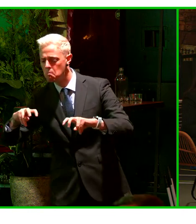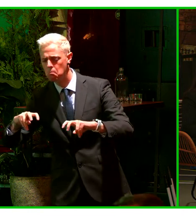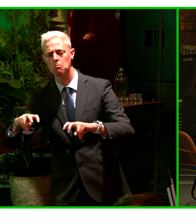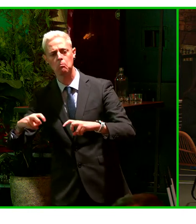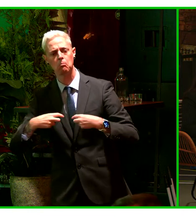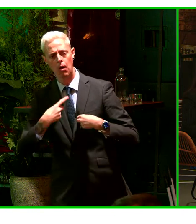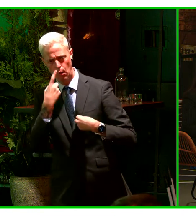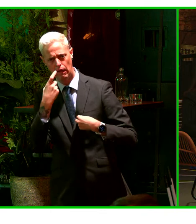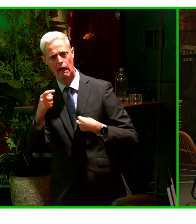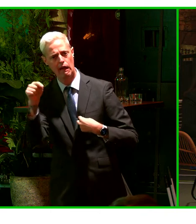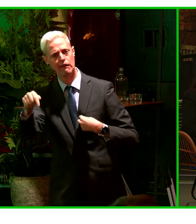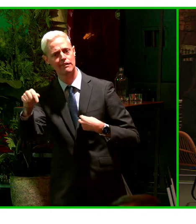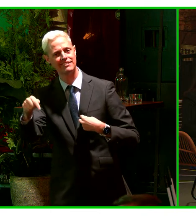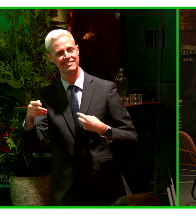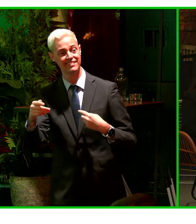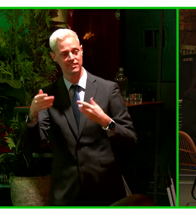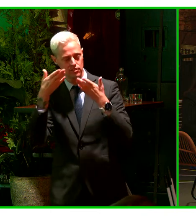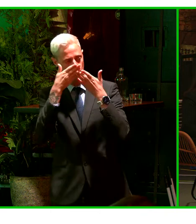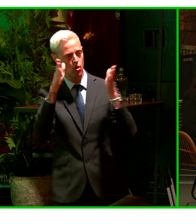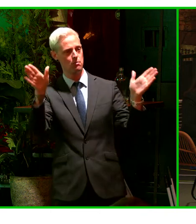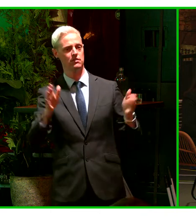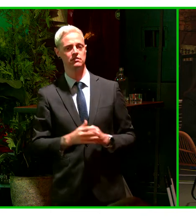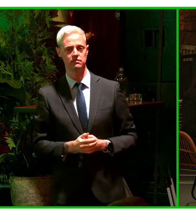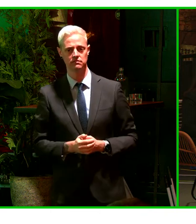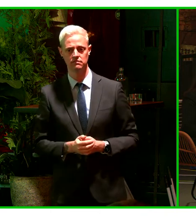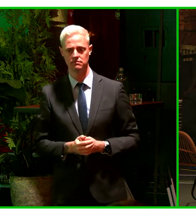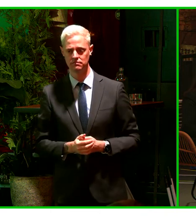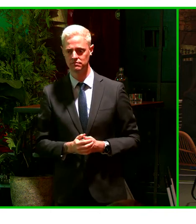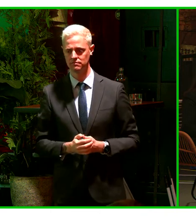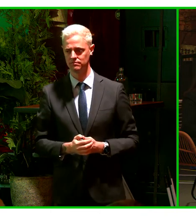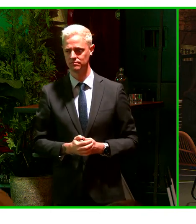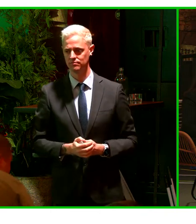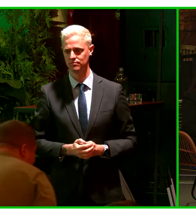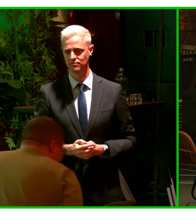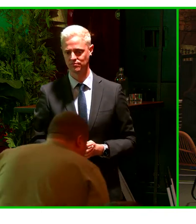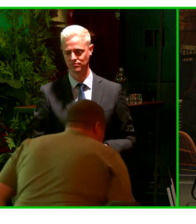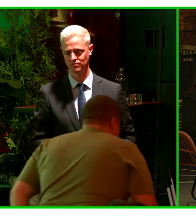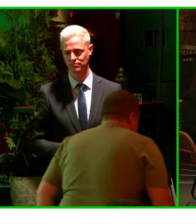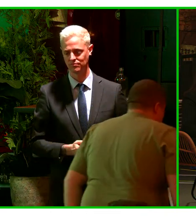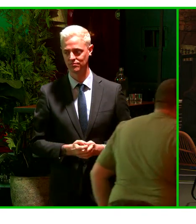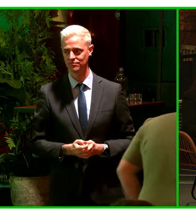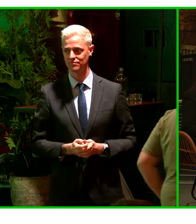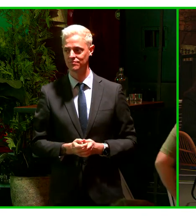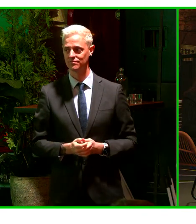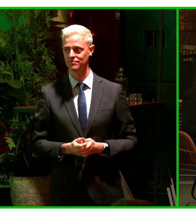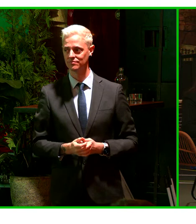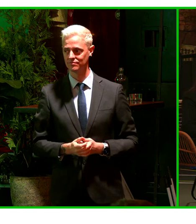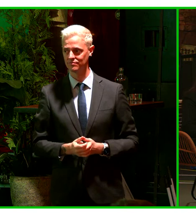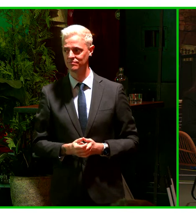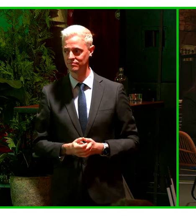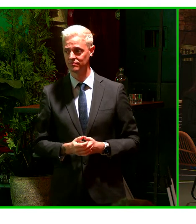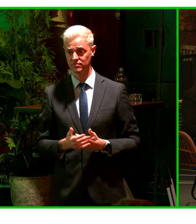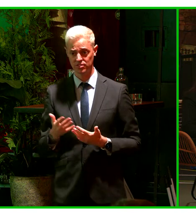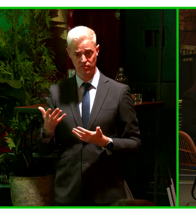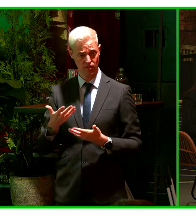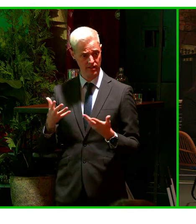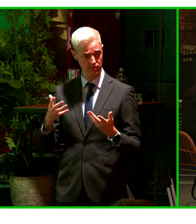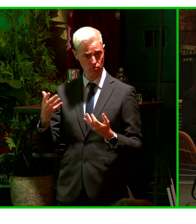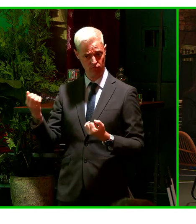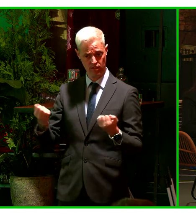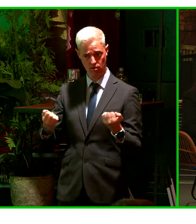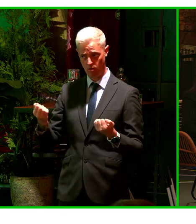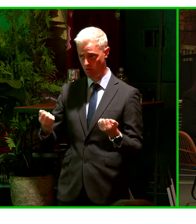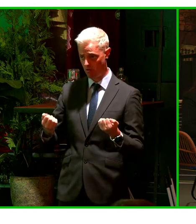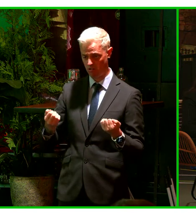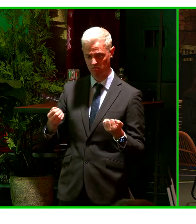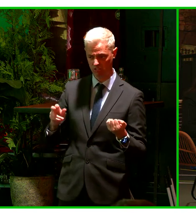this. I speak about my own partner. Very nervous about transforming to an EV. How do you charge